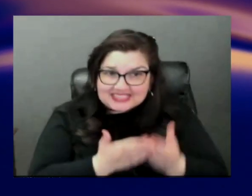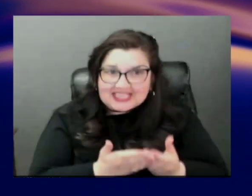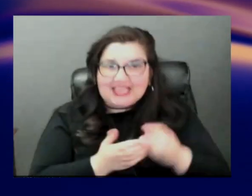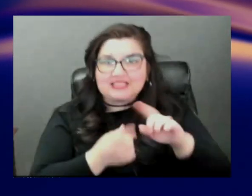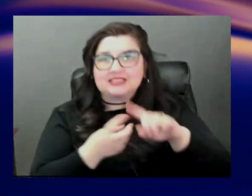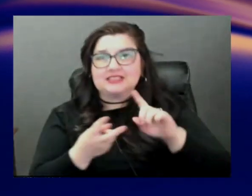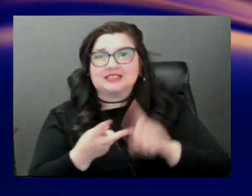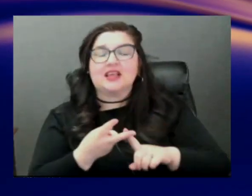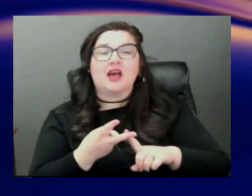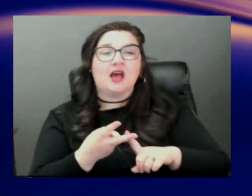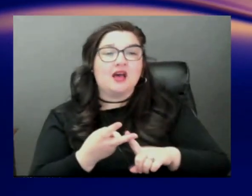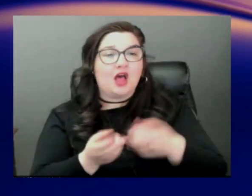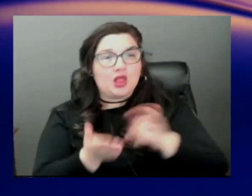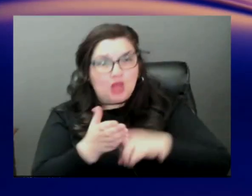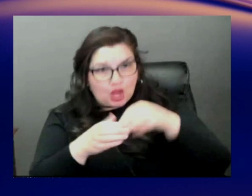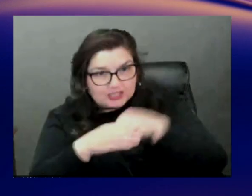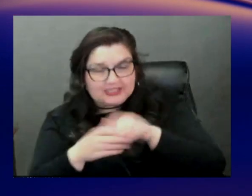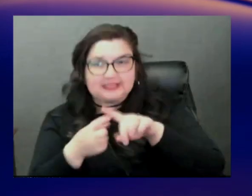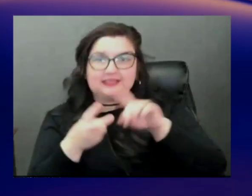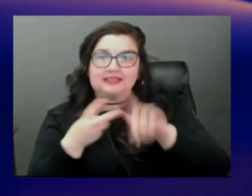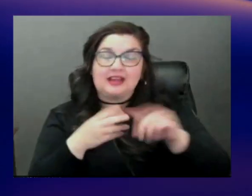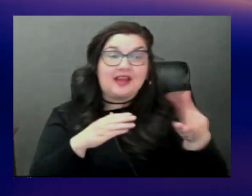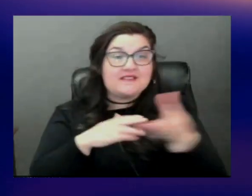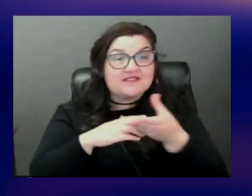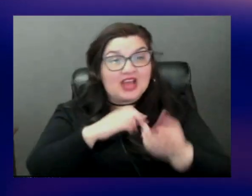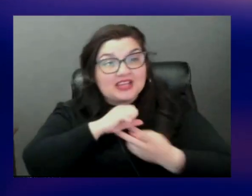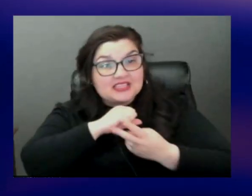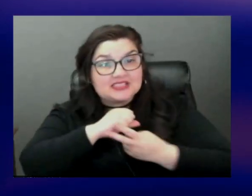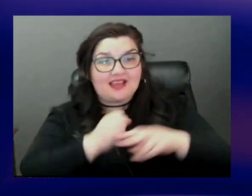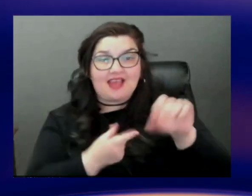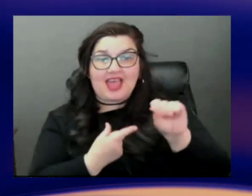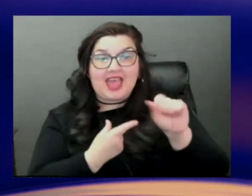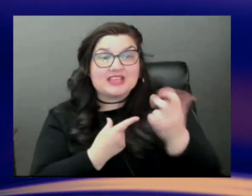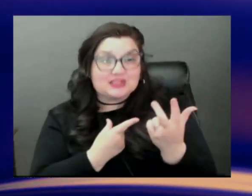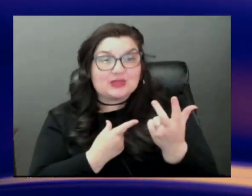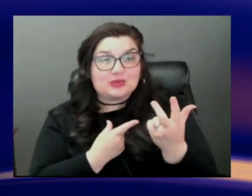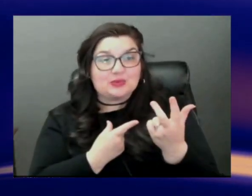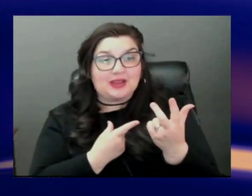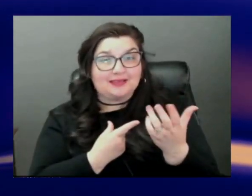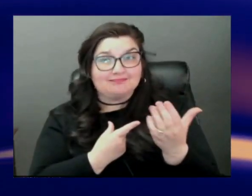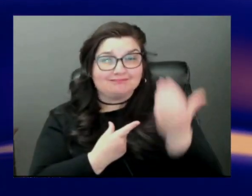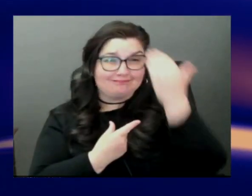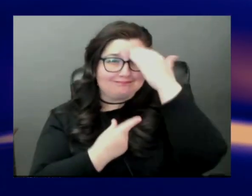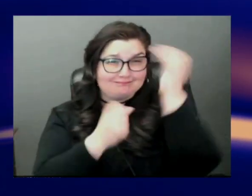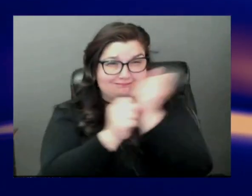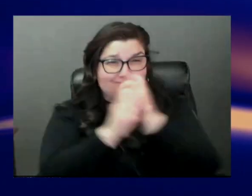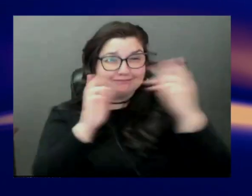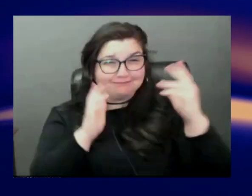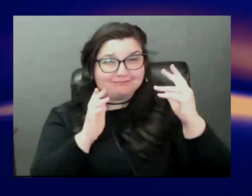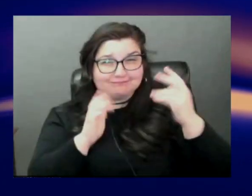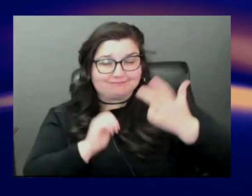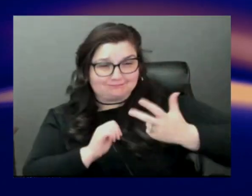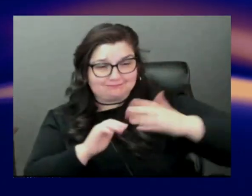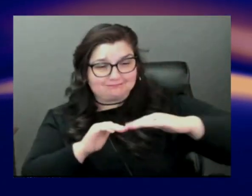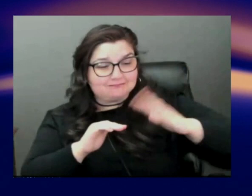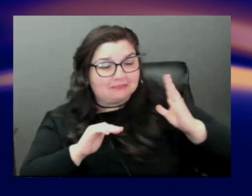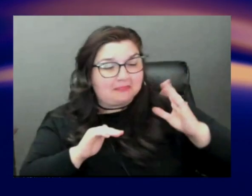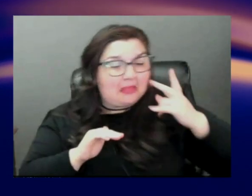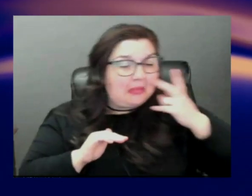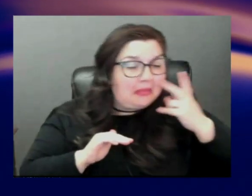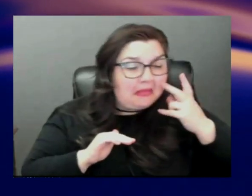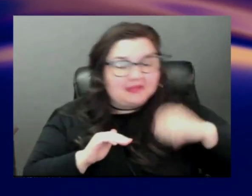in and user in. File storage using something like S3 under the hood, so you're able to save your photos, your videos, things like that. And